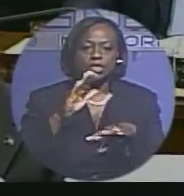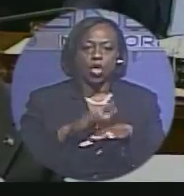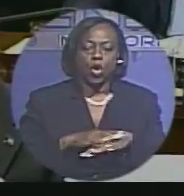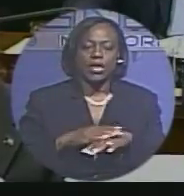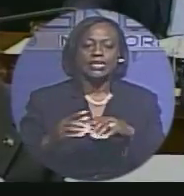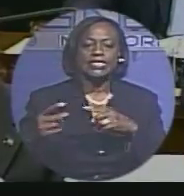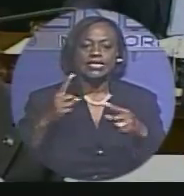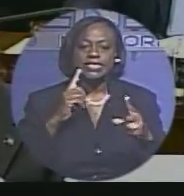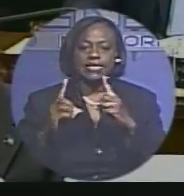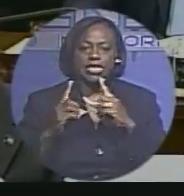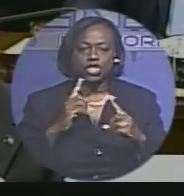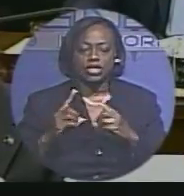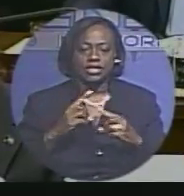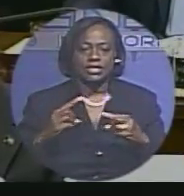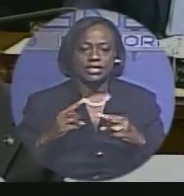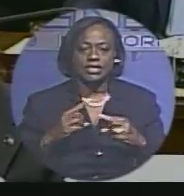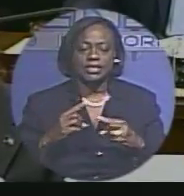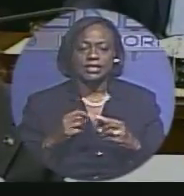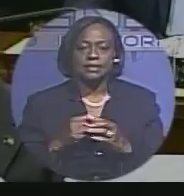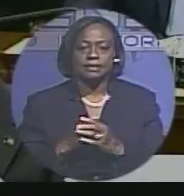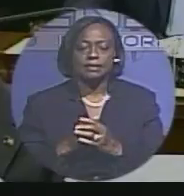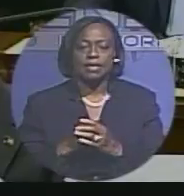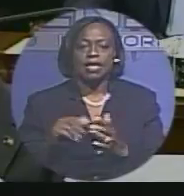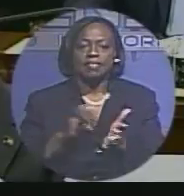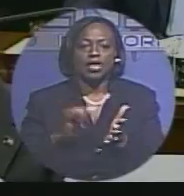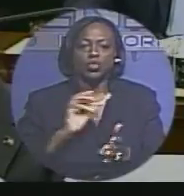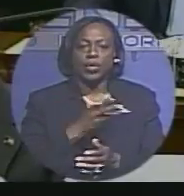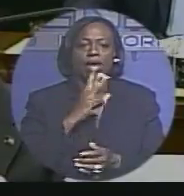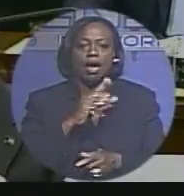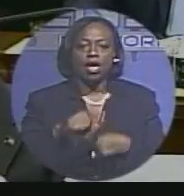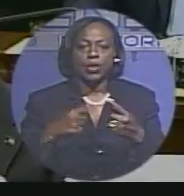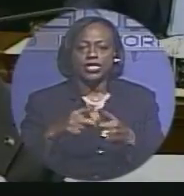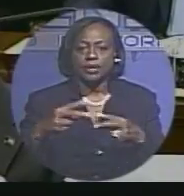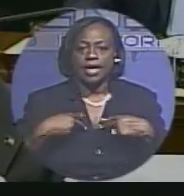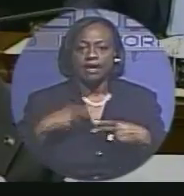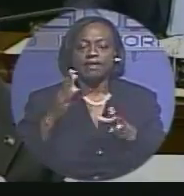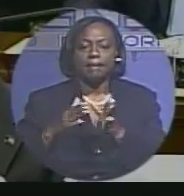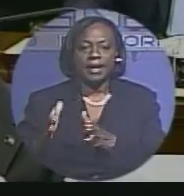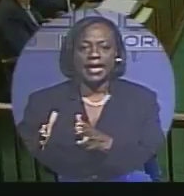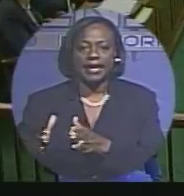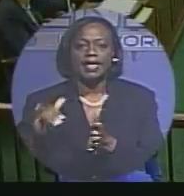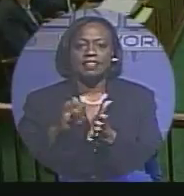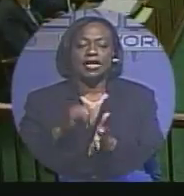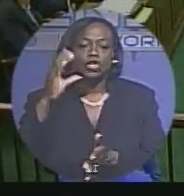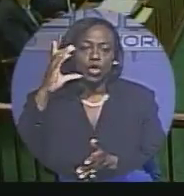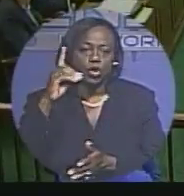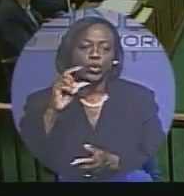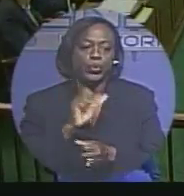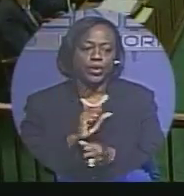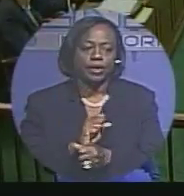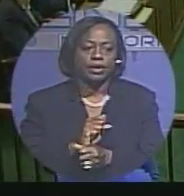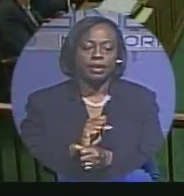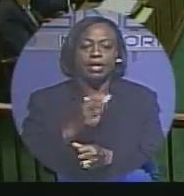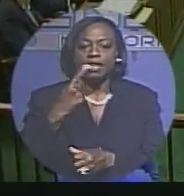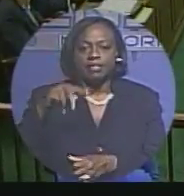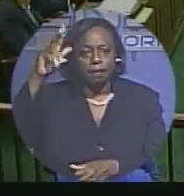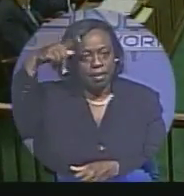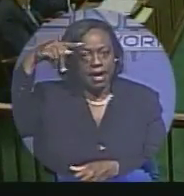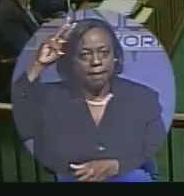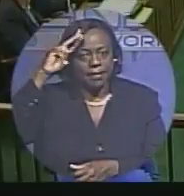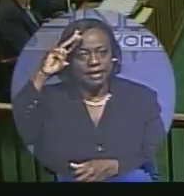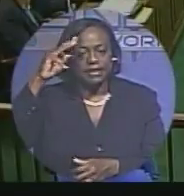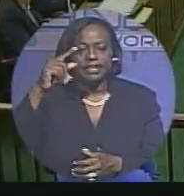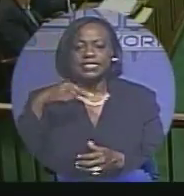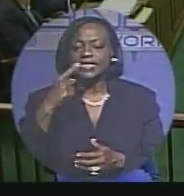reasoning that we are going to have a plan that could work. The Prime Minister also noted